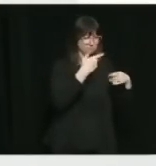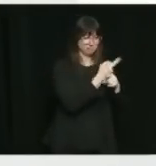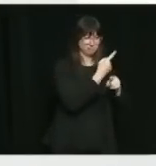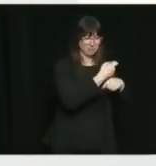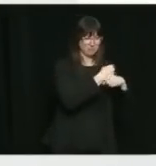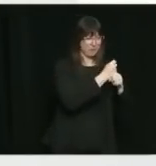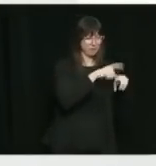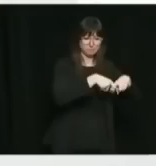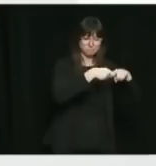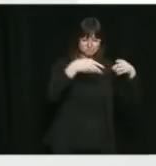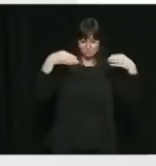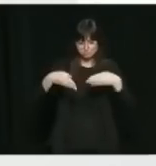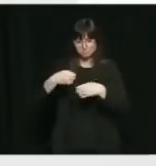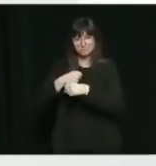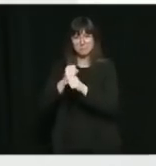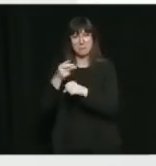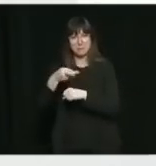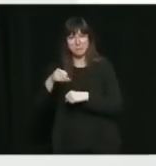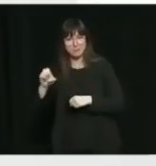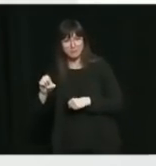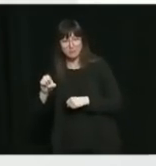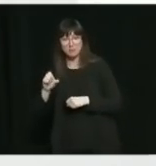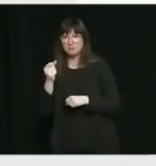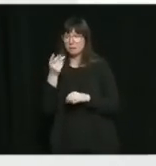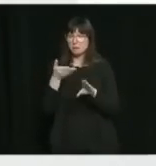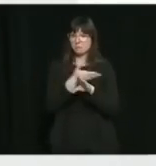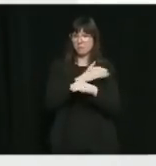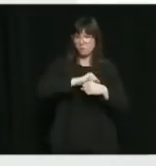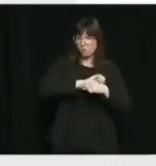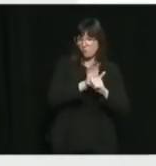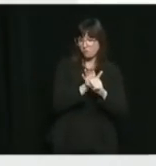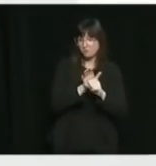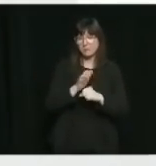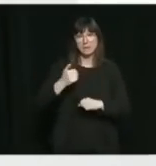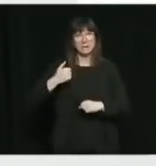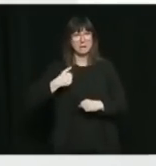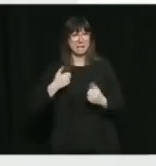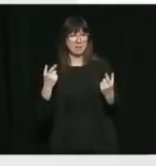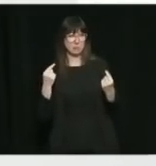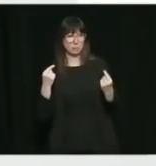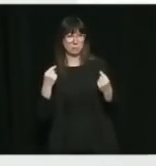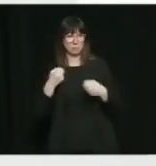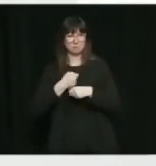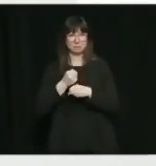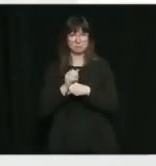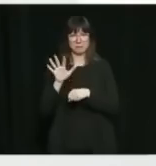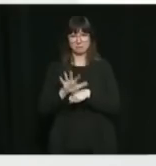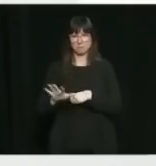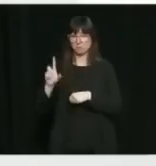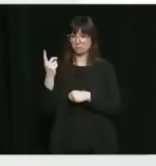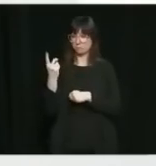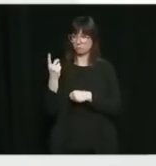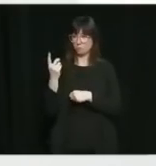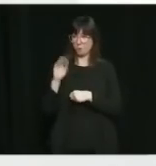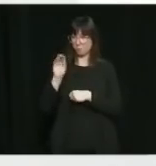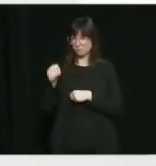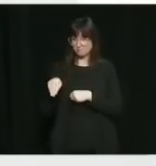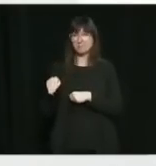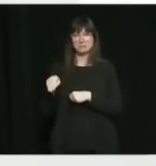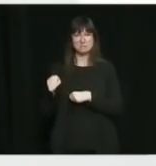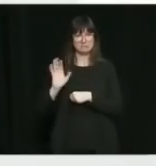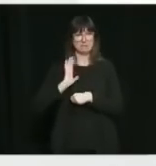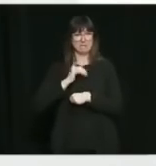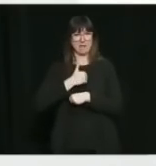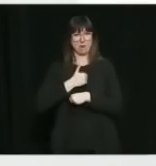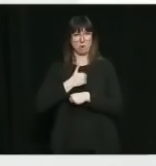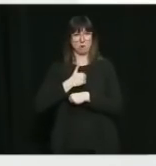equipment. Before the pandemic, Canada produced about 1% of the domestic PPE we